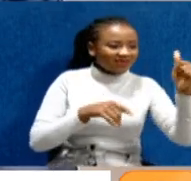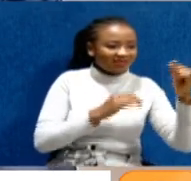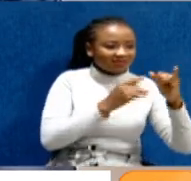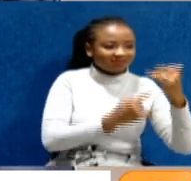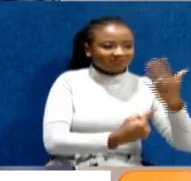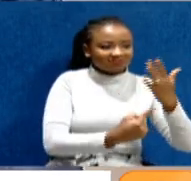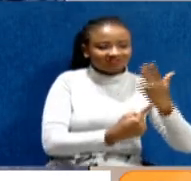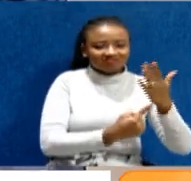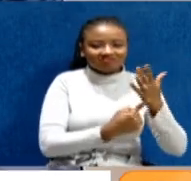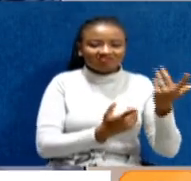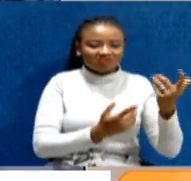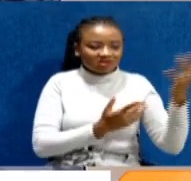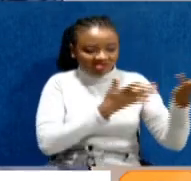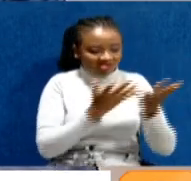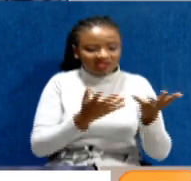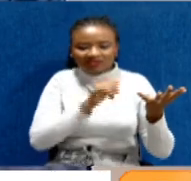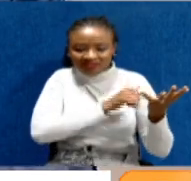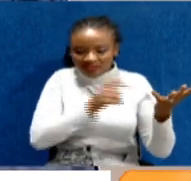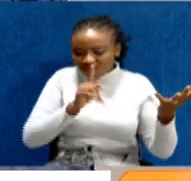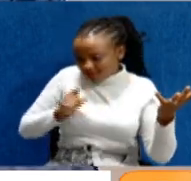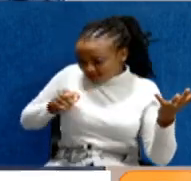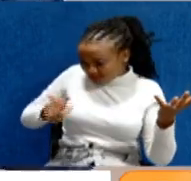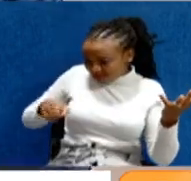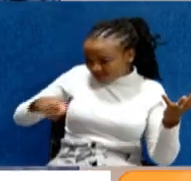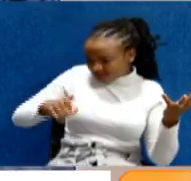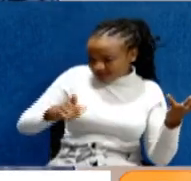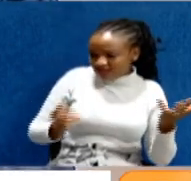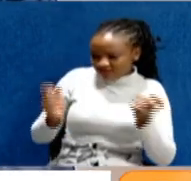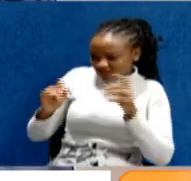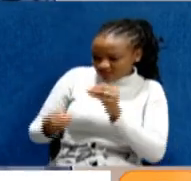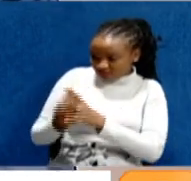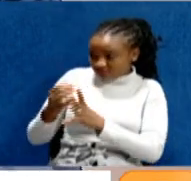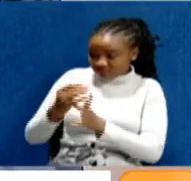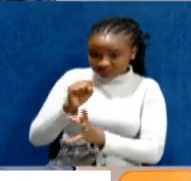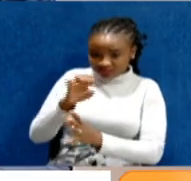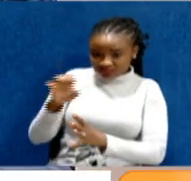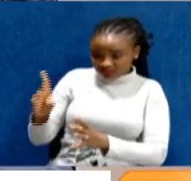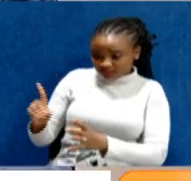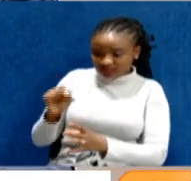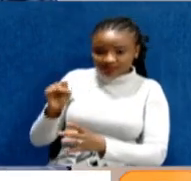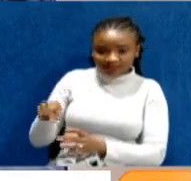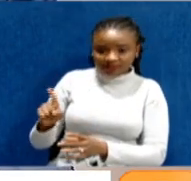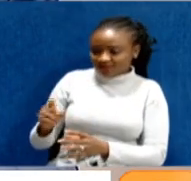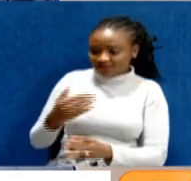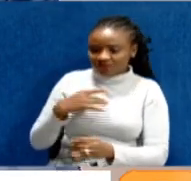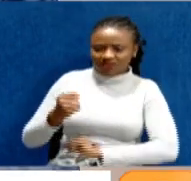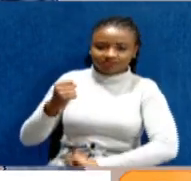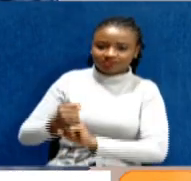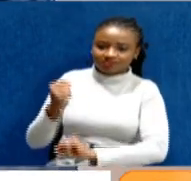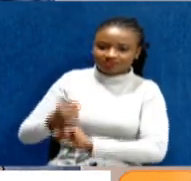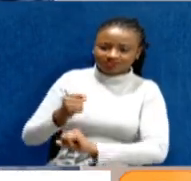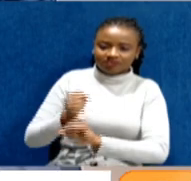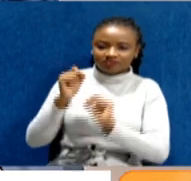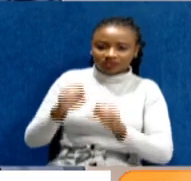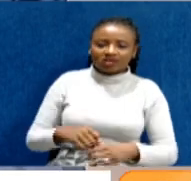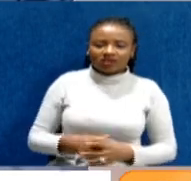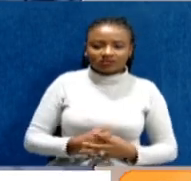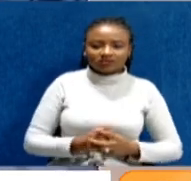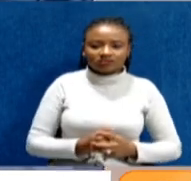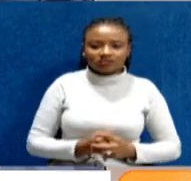seed systems can be supported. Research can actually play around that, yeah, because for information as well, there is so much that even our own